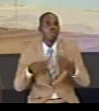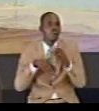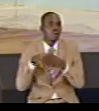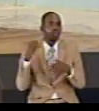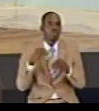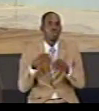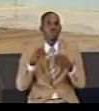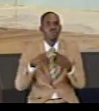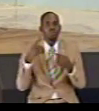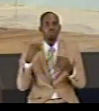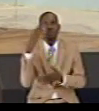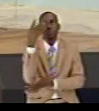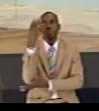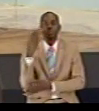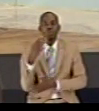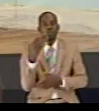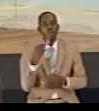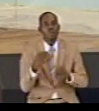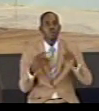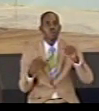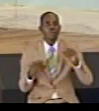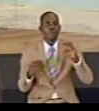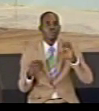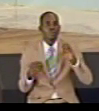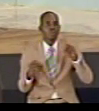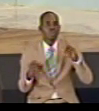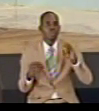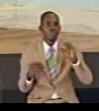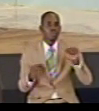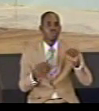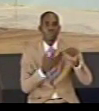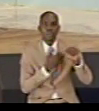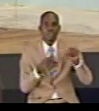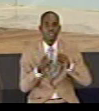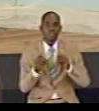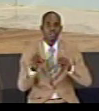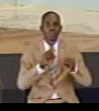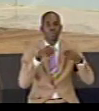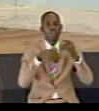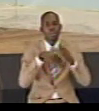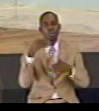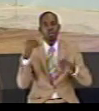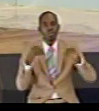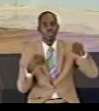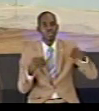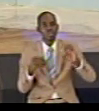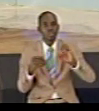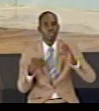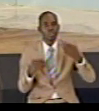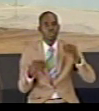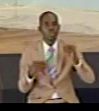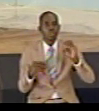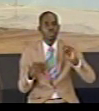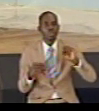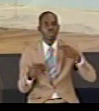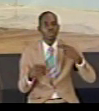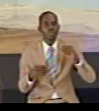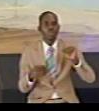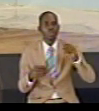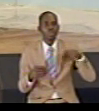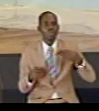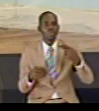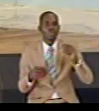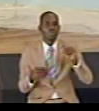of Tekoa. And as they went forth, Jehoshaphat stood and said, hear me, O